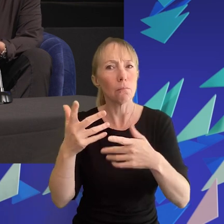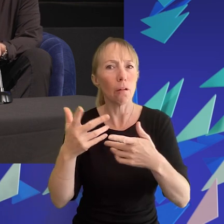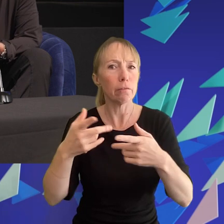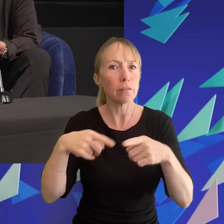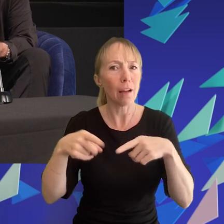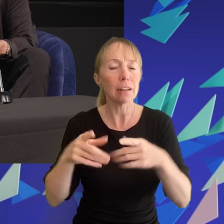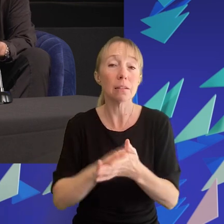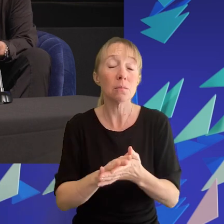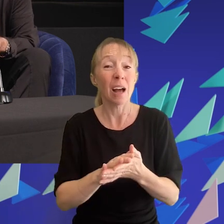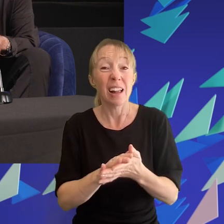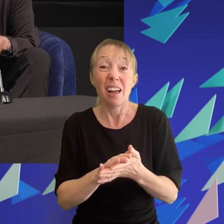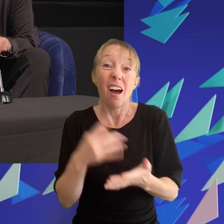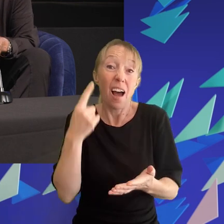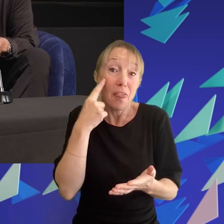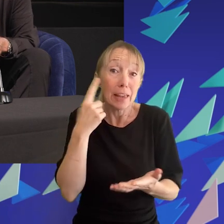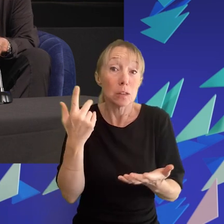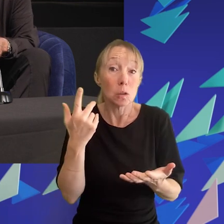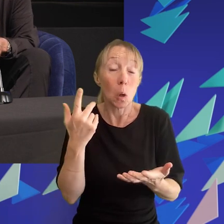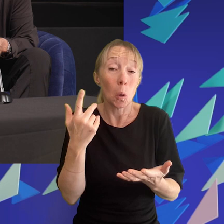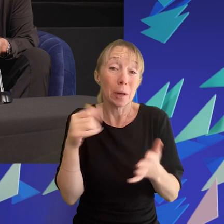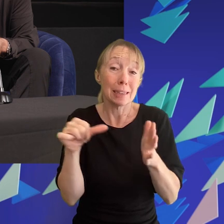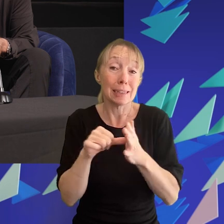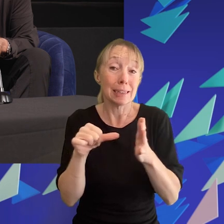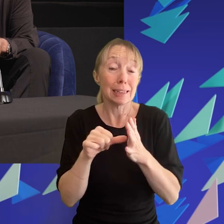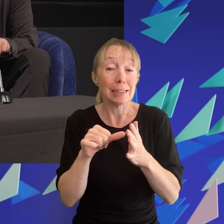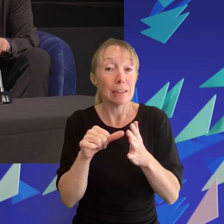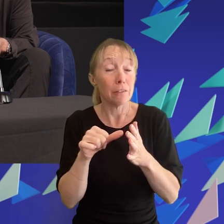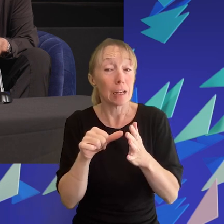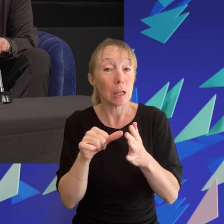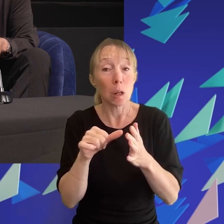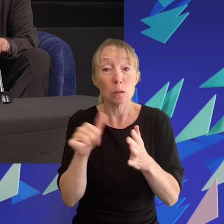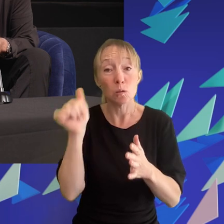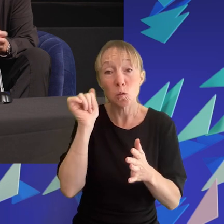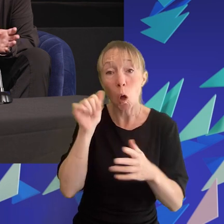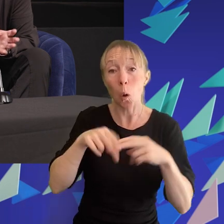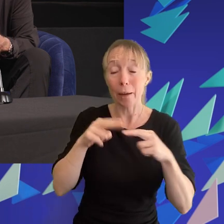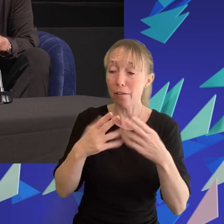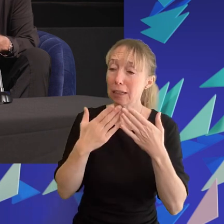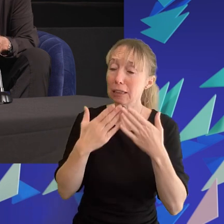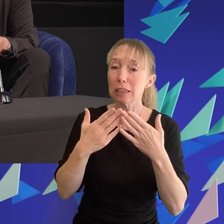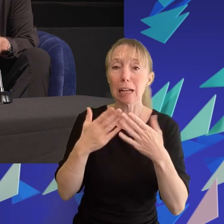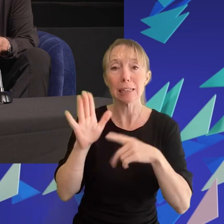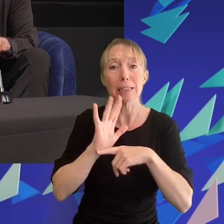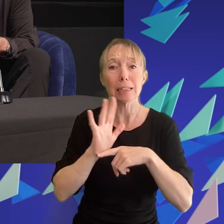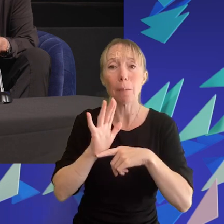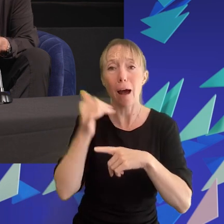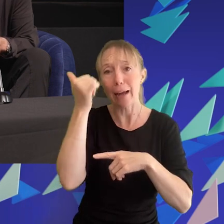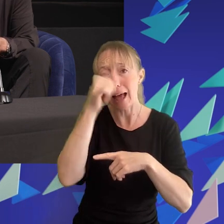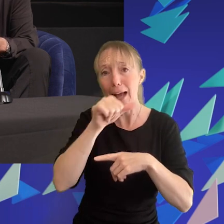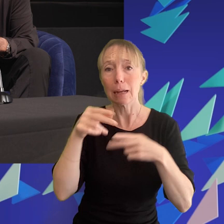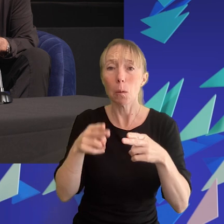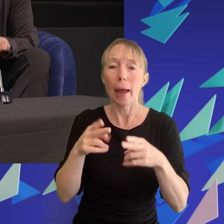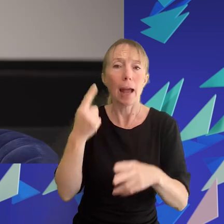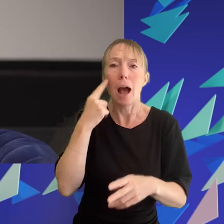I think so. You know, it's hard to answer exactly what it could have been of me if I have studied cinema in a more conventional academic way, which I don't